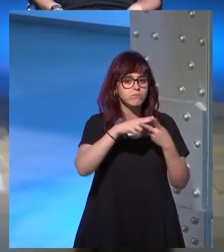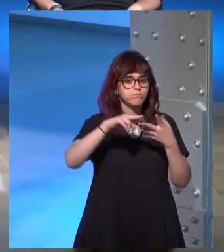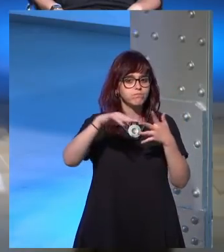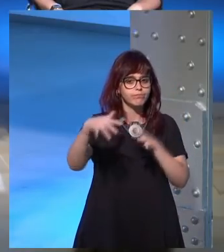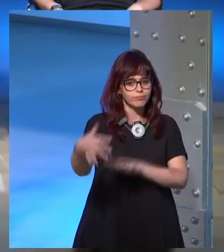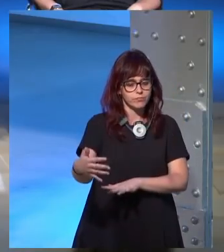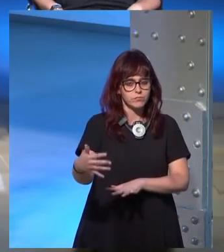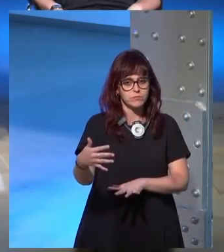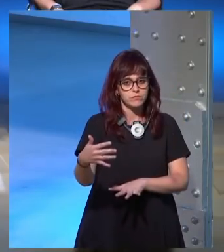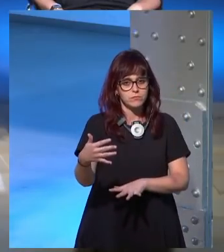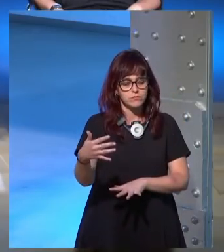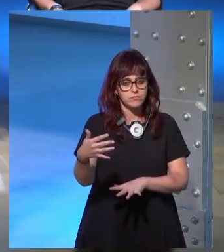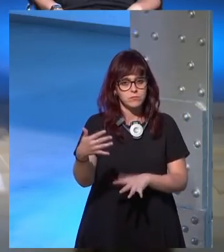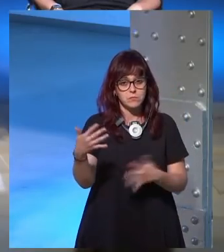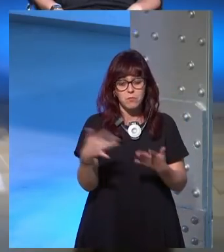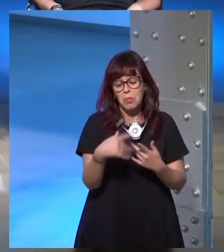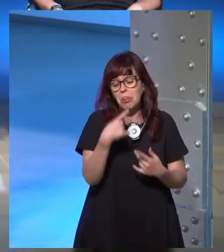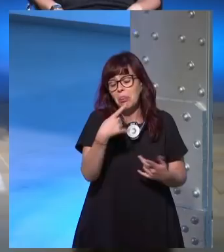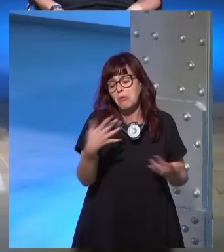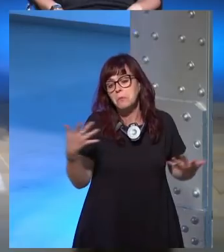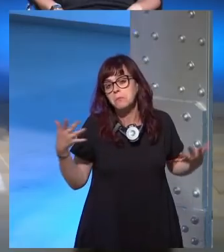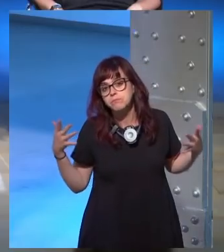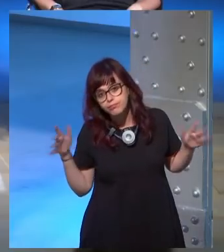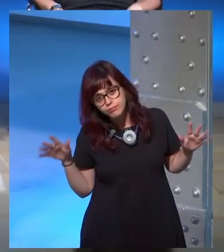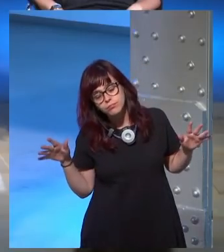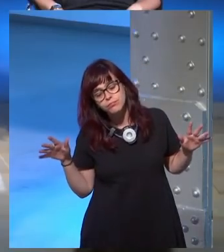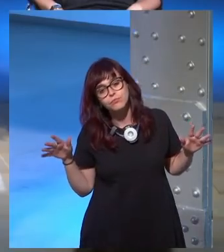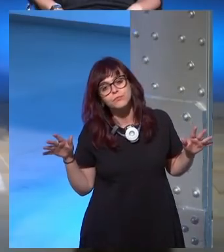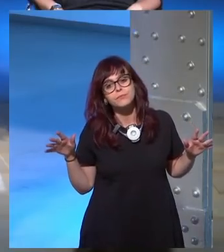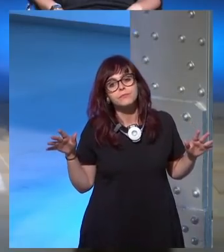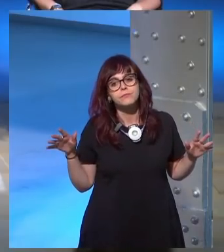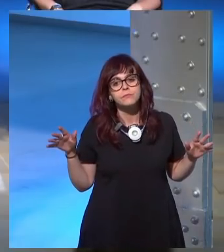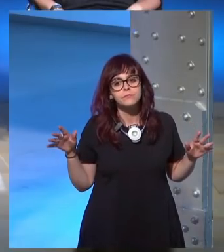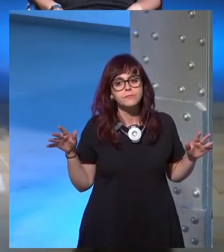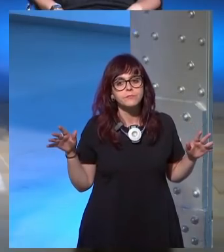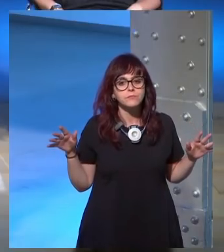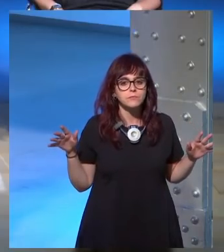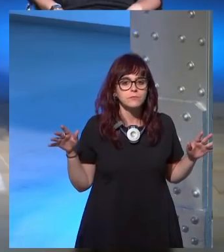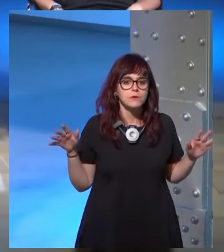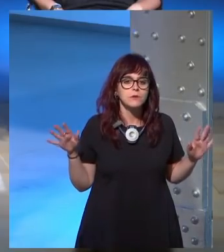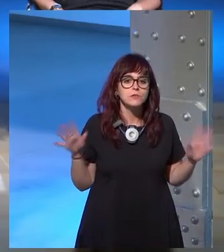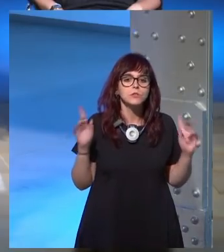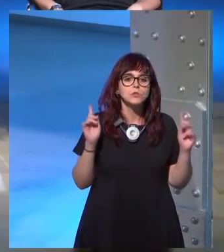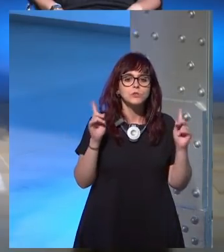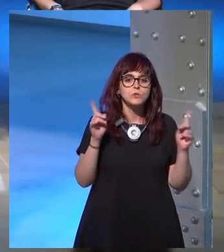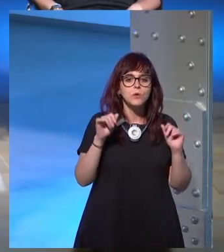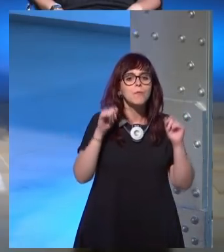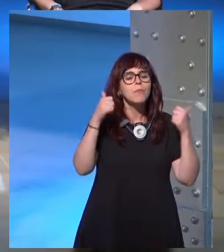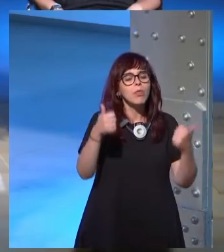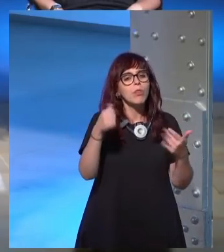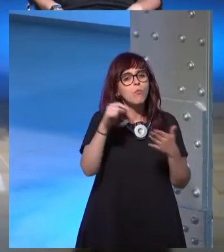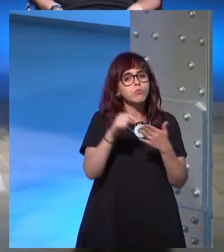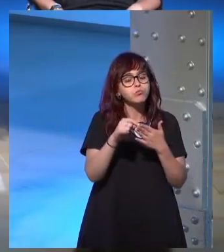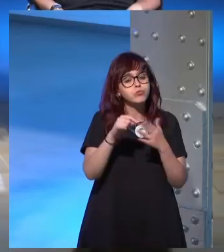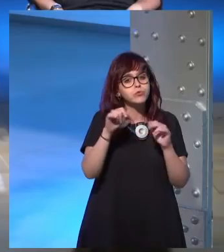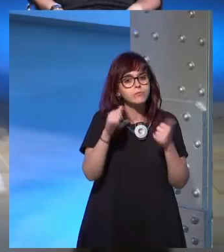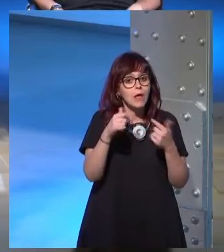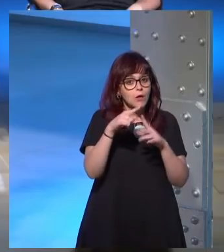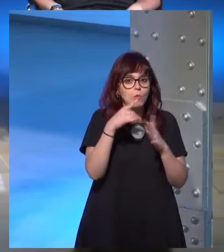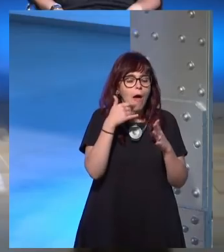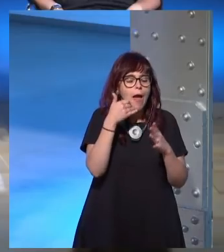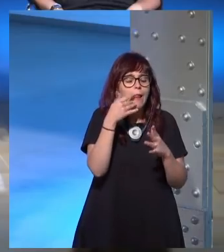to start with like, okay, here's sort of the background, there's like the linguistic background I want to work with, especially in science